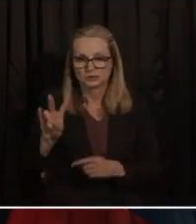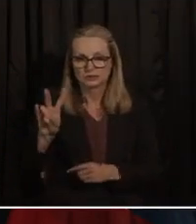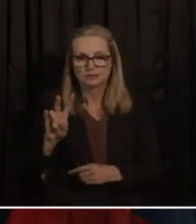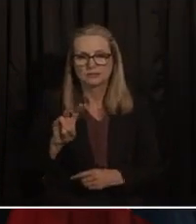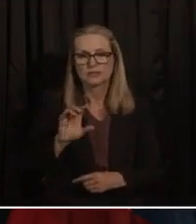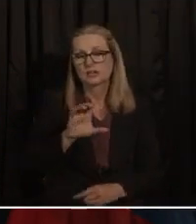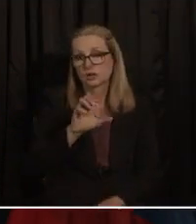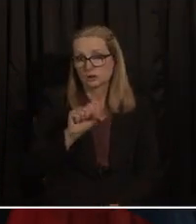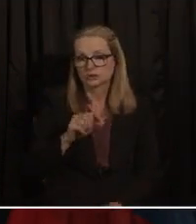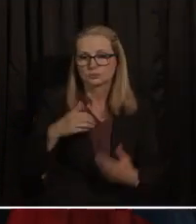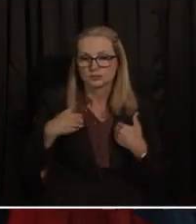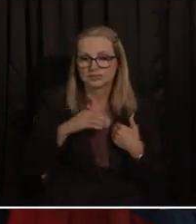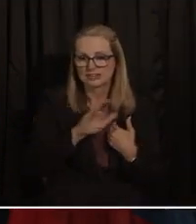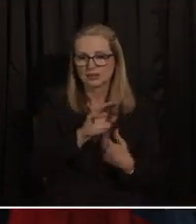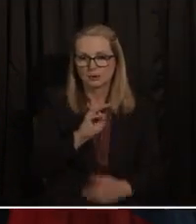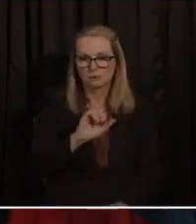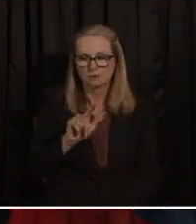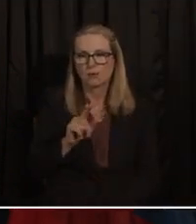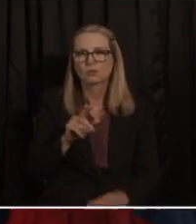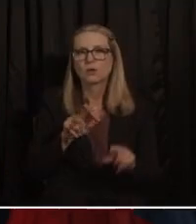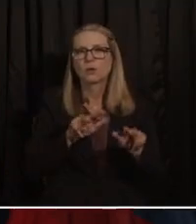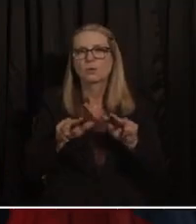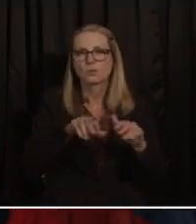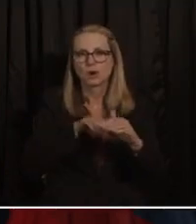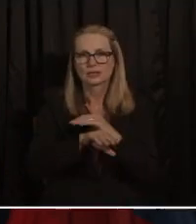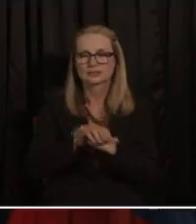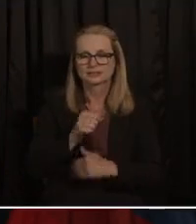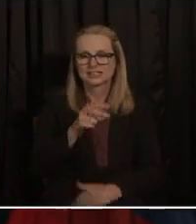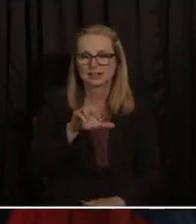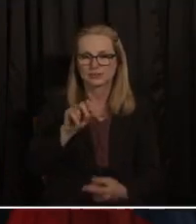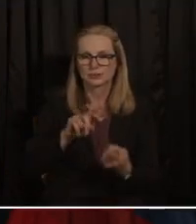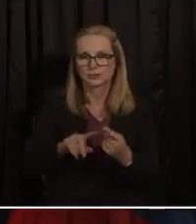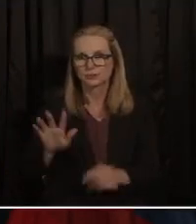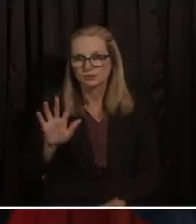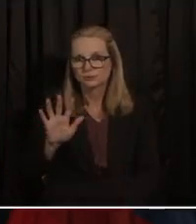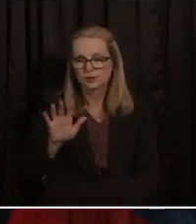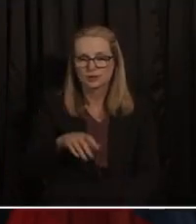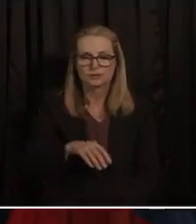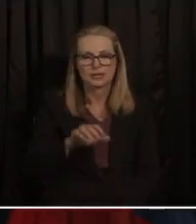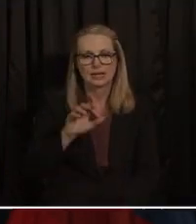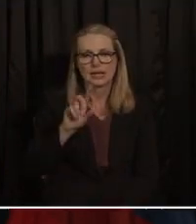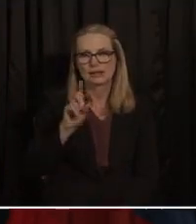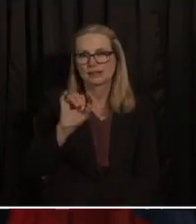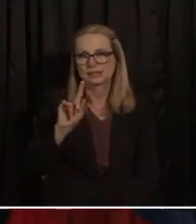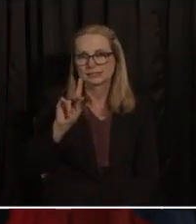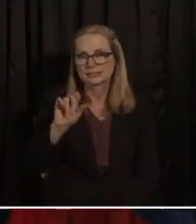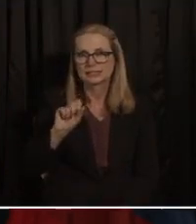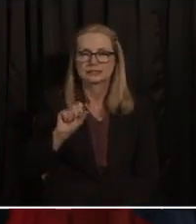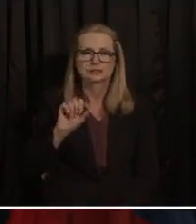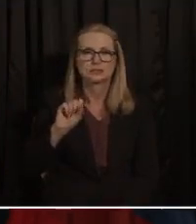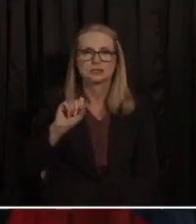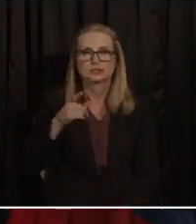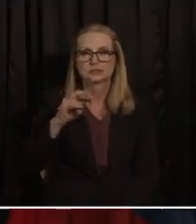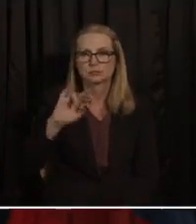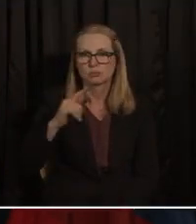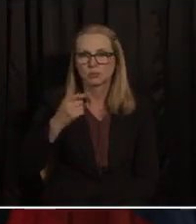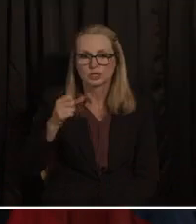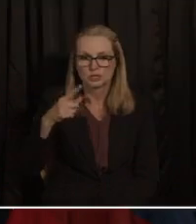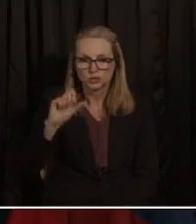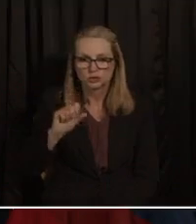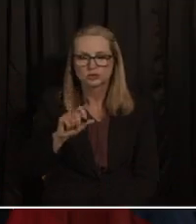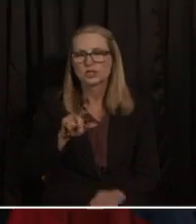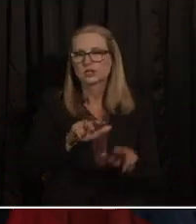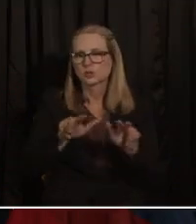Mall, that's a walk-in clinic, 10 a.m. to 5:30 p.m. And Dick's Sporting Goods, walk-up, 11 a.m. to 9